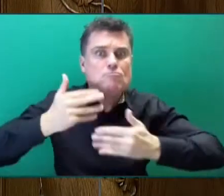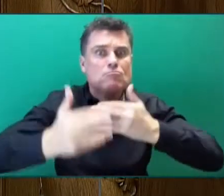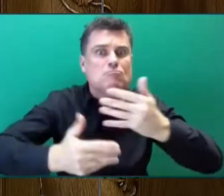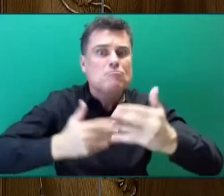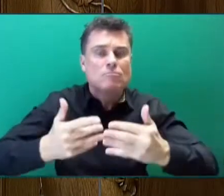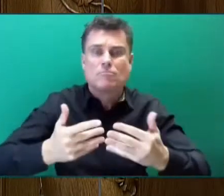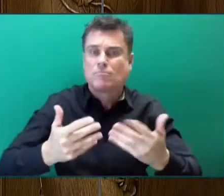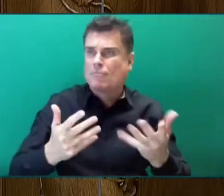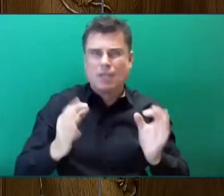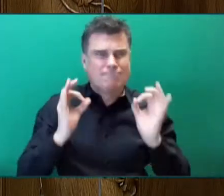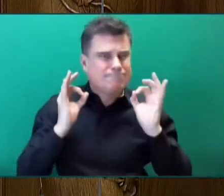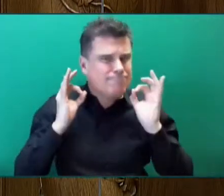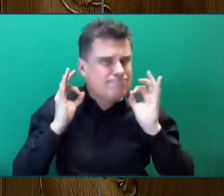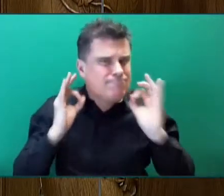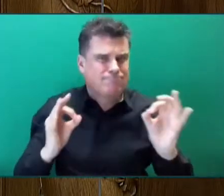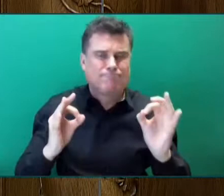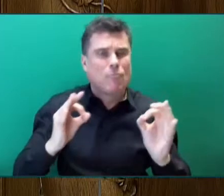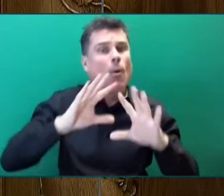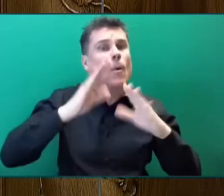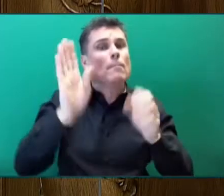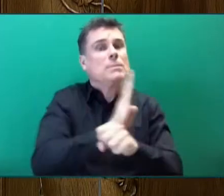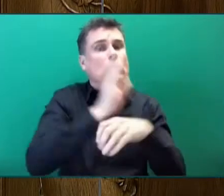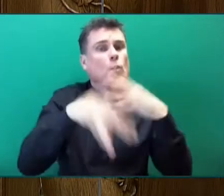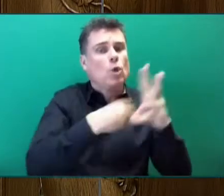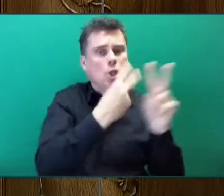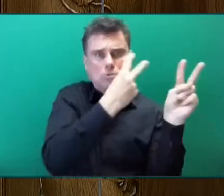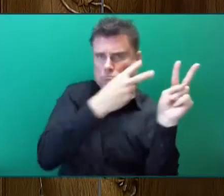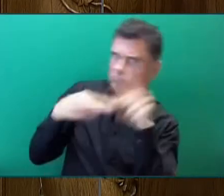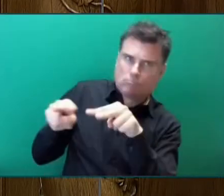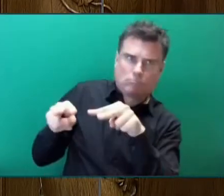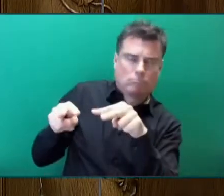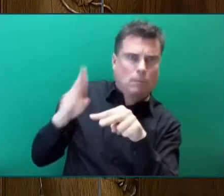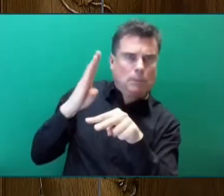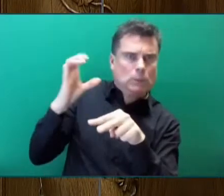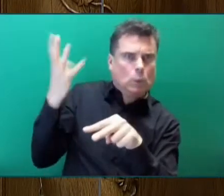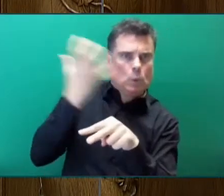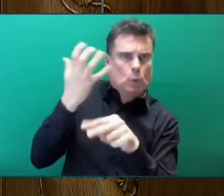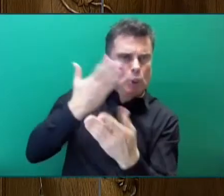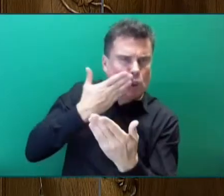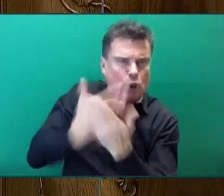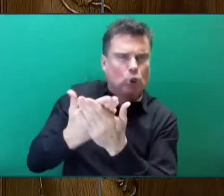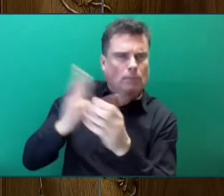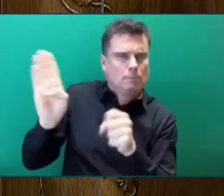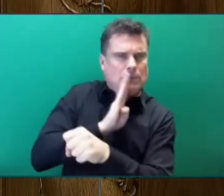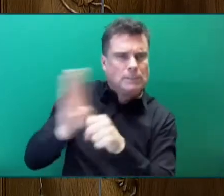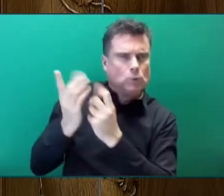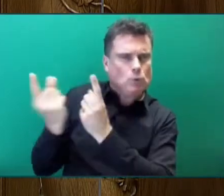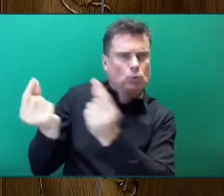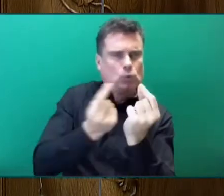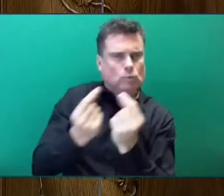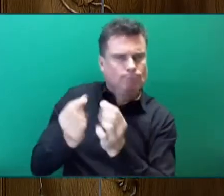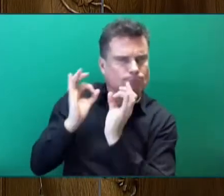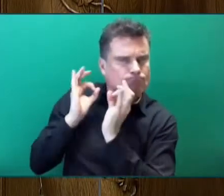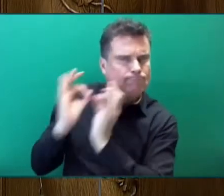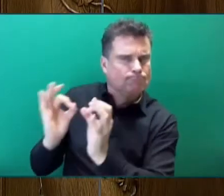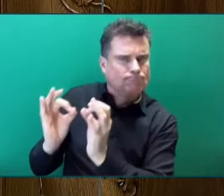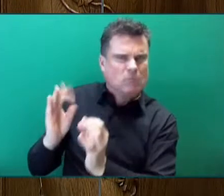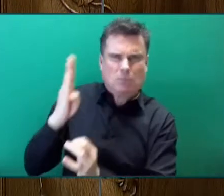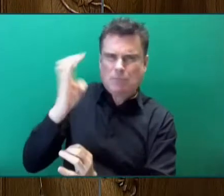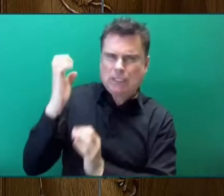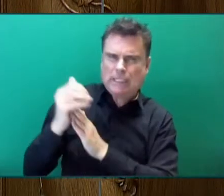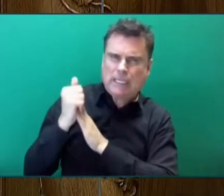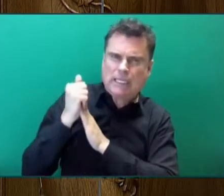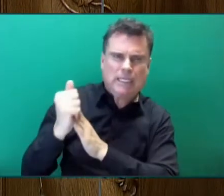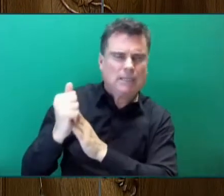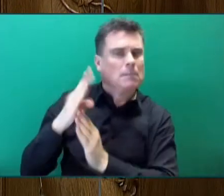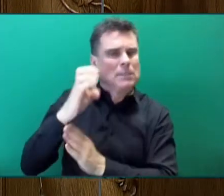time, government made significant investments to benefit British Columbian families, communities, and businesses, and to help make